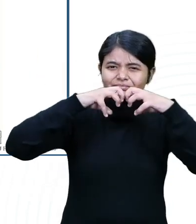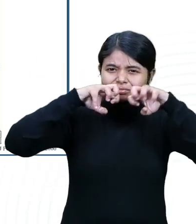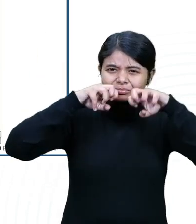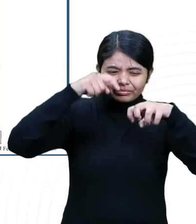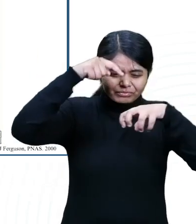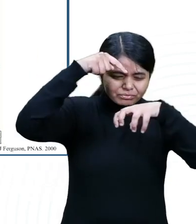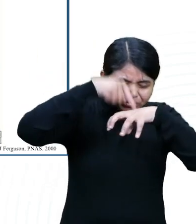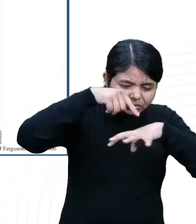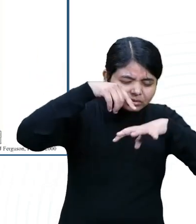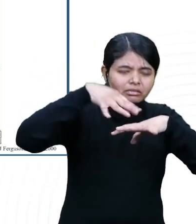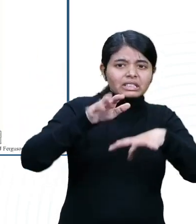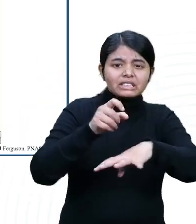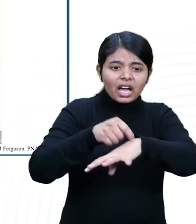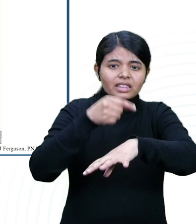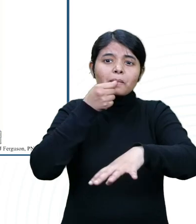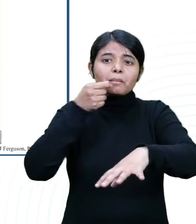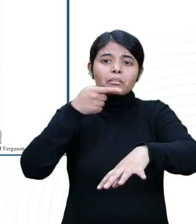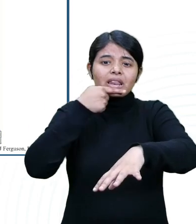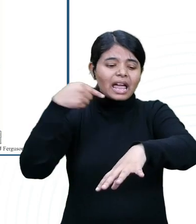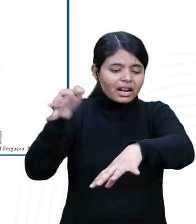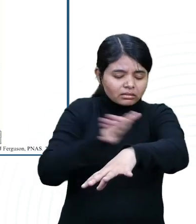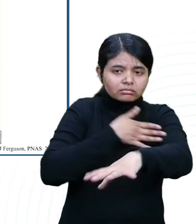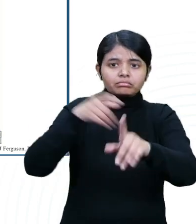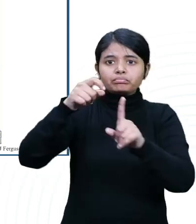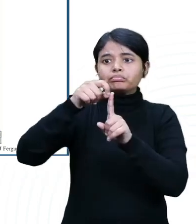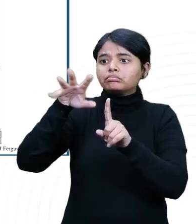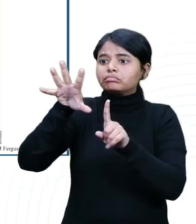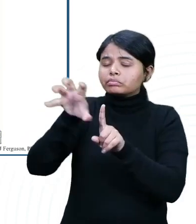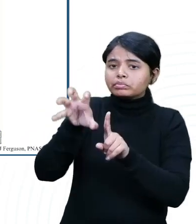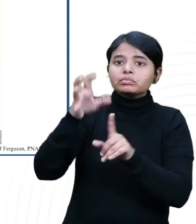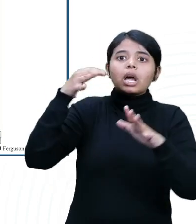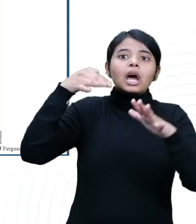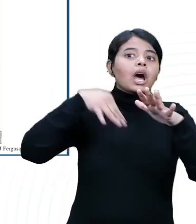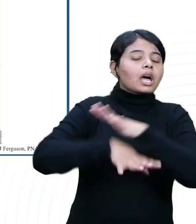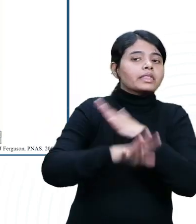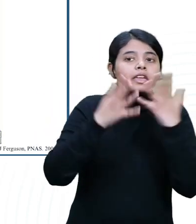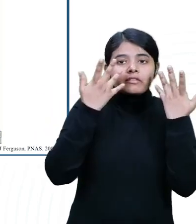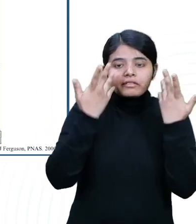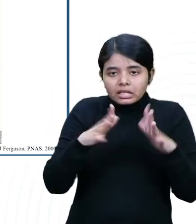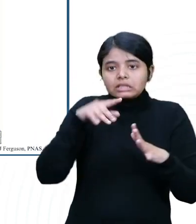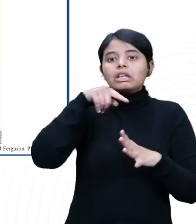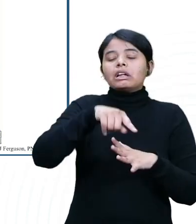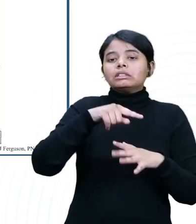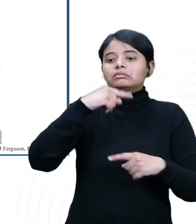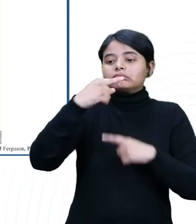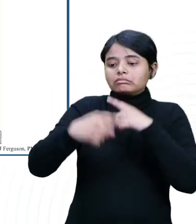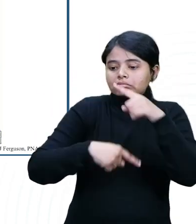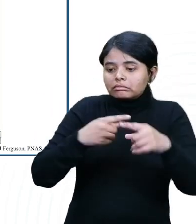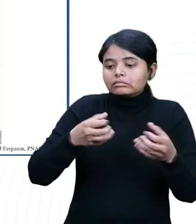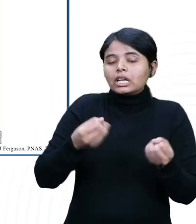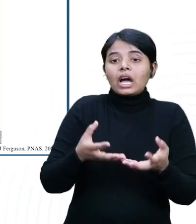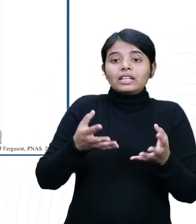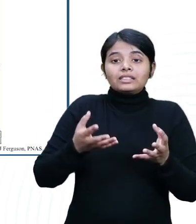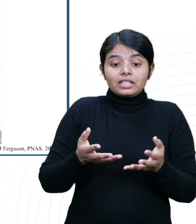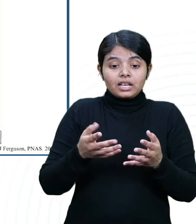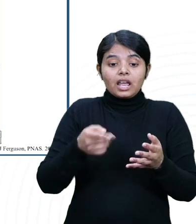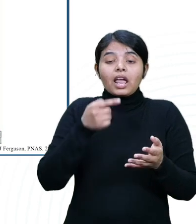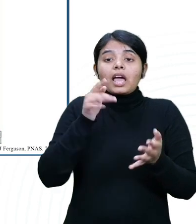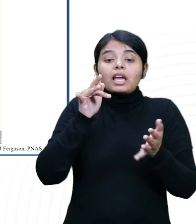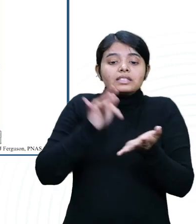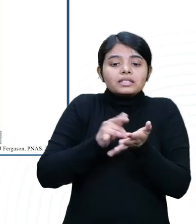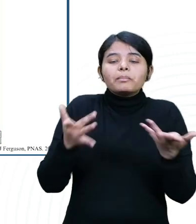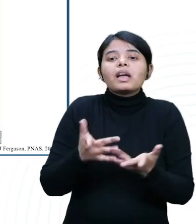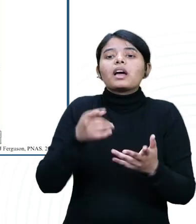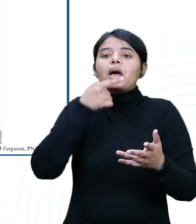Trypanosoma brucei is an animal pathogen. That is why Trypanosoma brucei serves as a model organism to study the